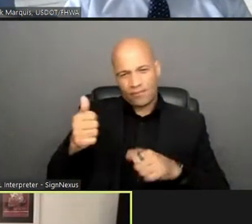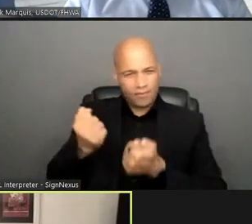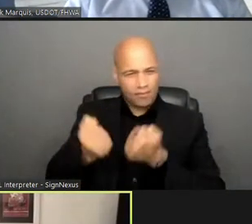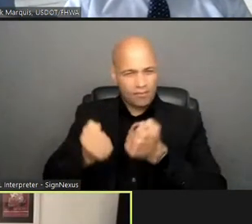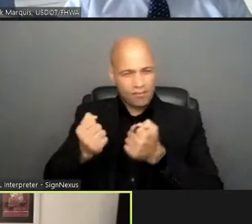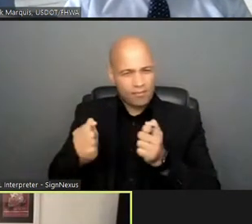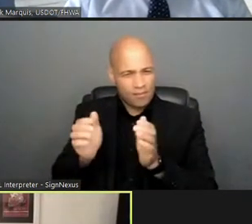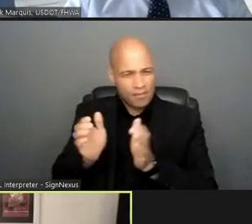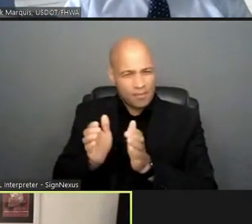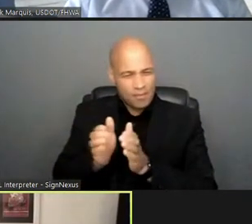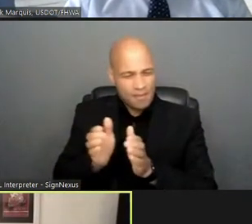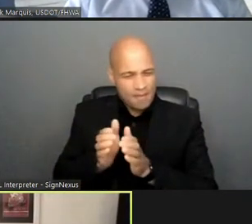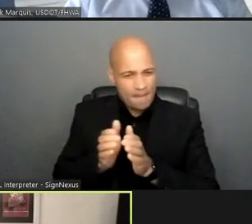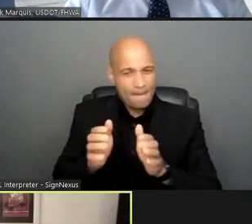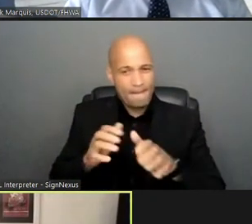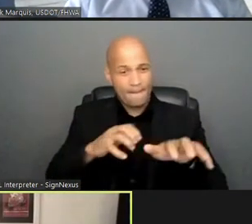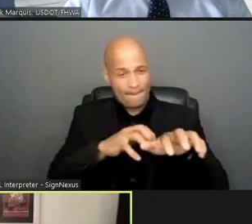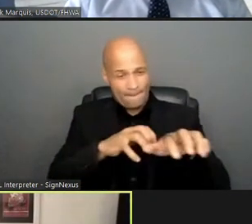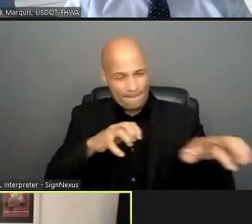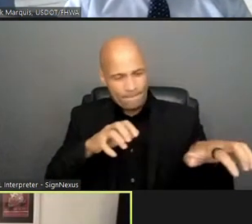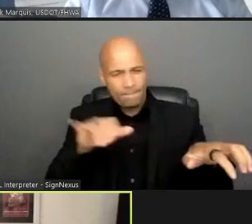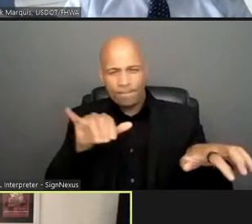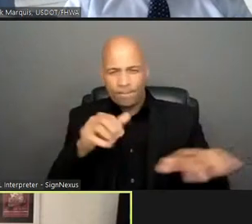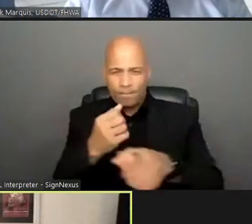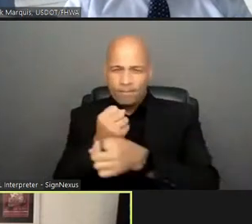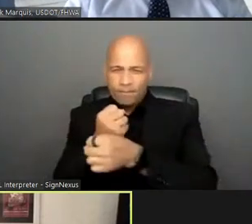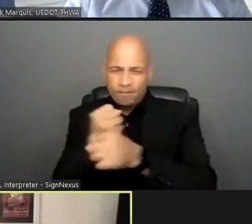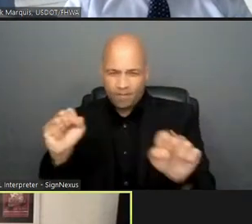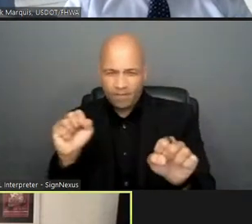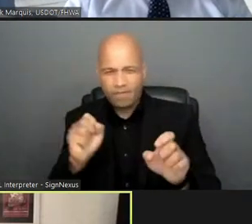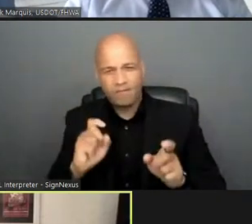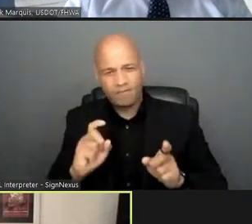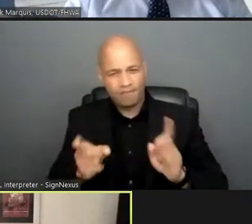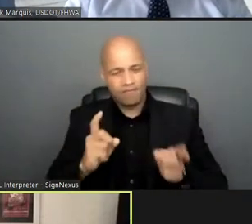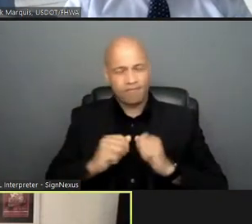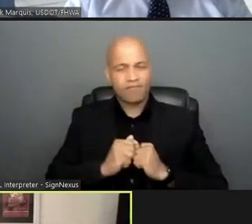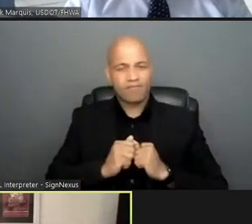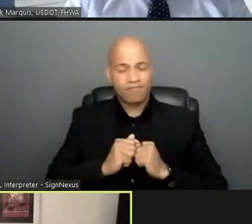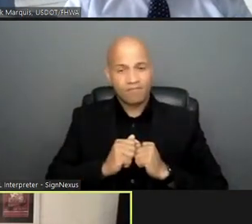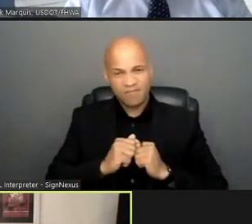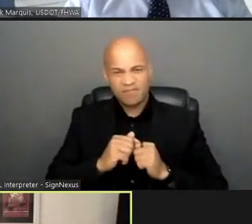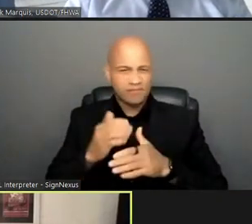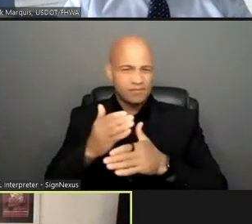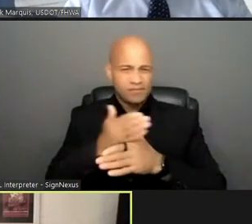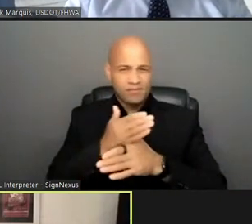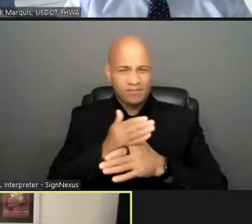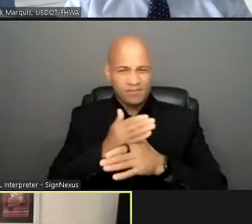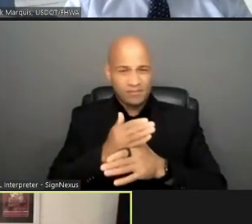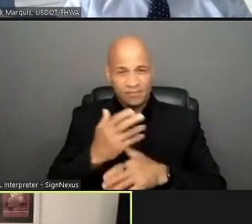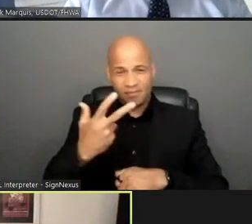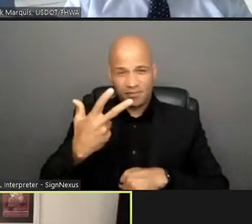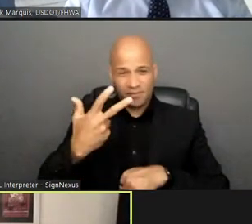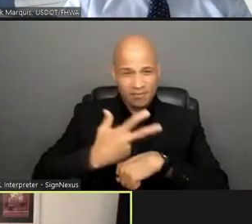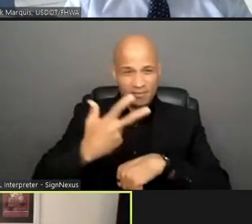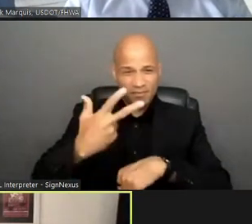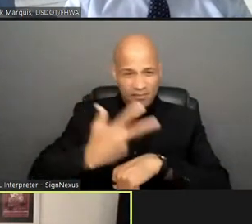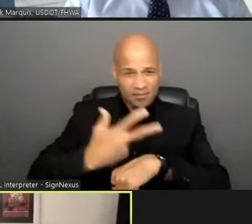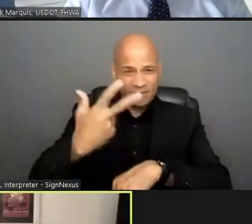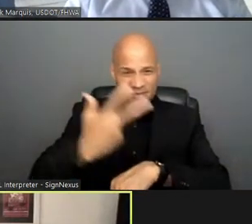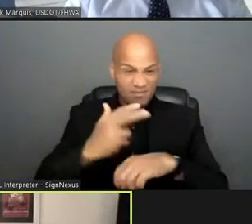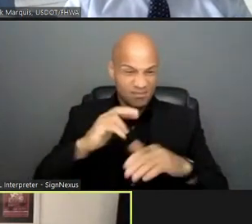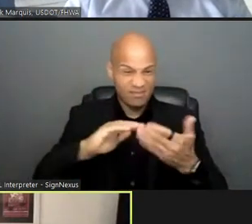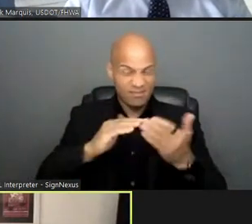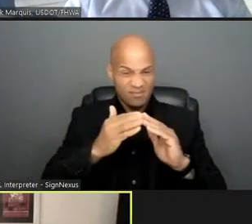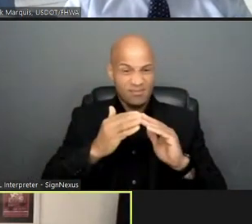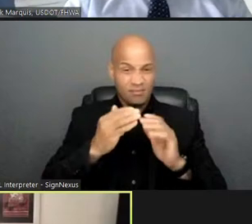facing both the congestion issue and a safety issue on on average if pedestrians killed every three days in the City by a car